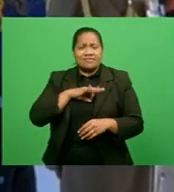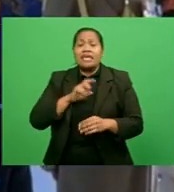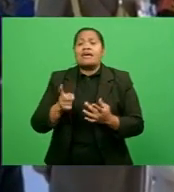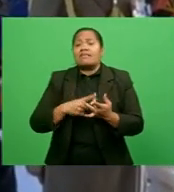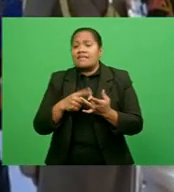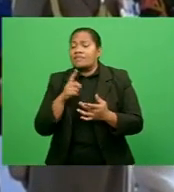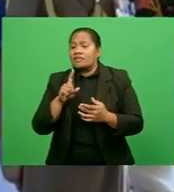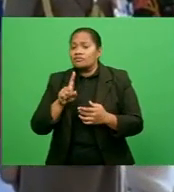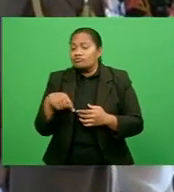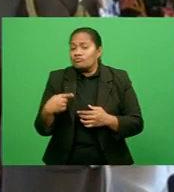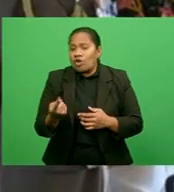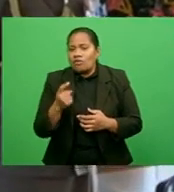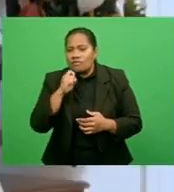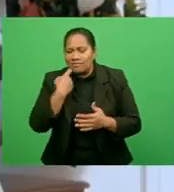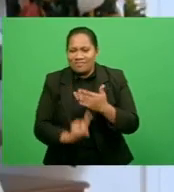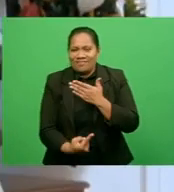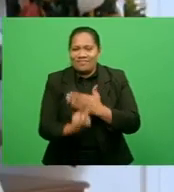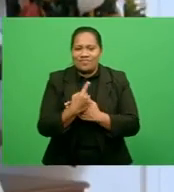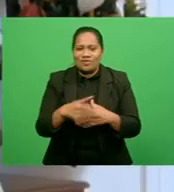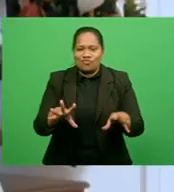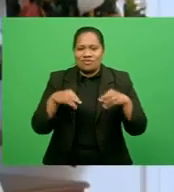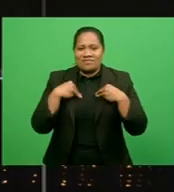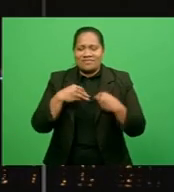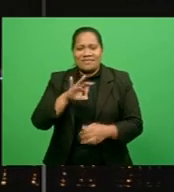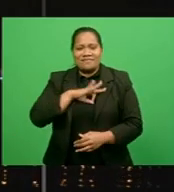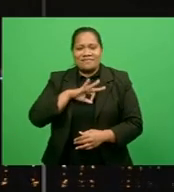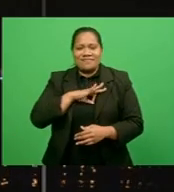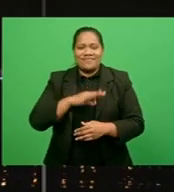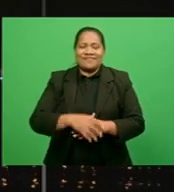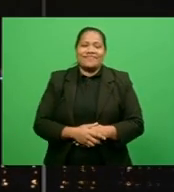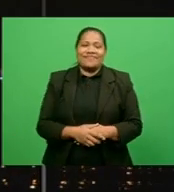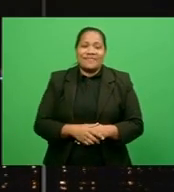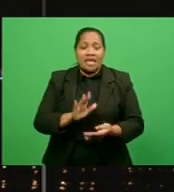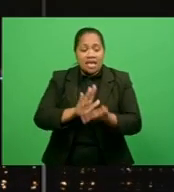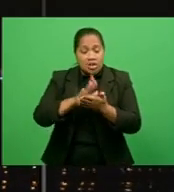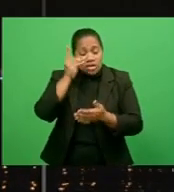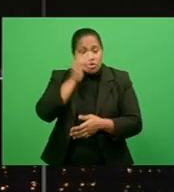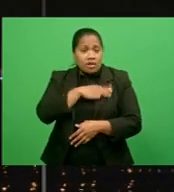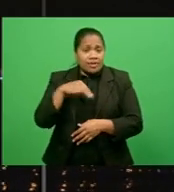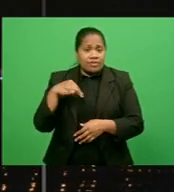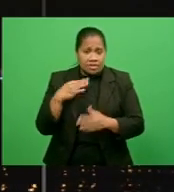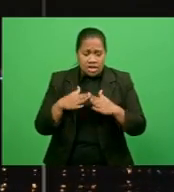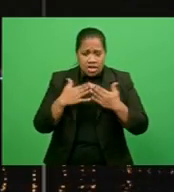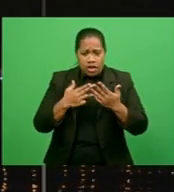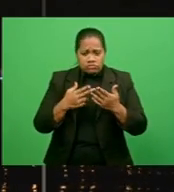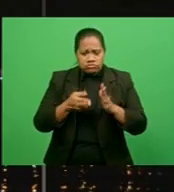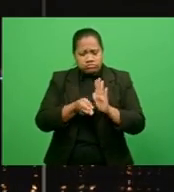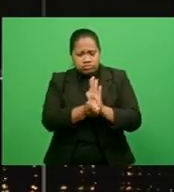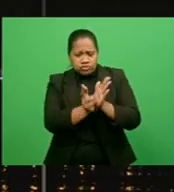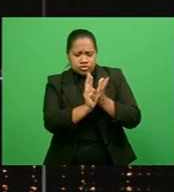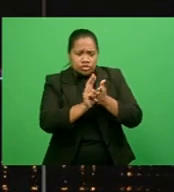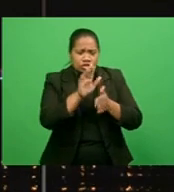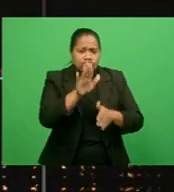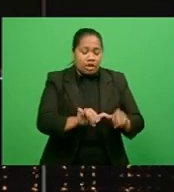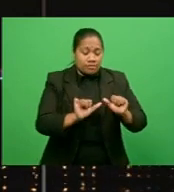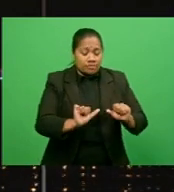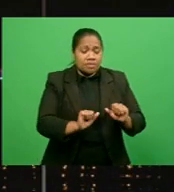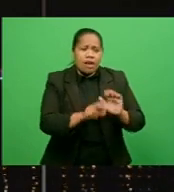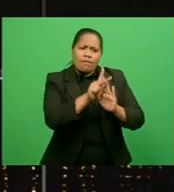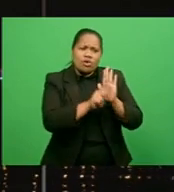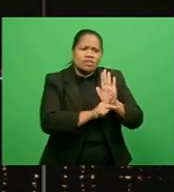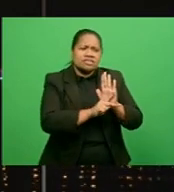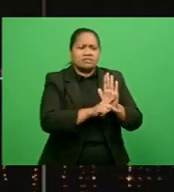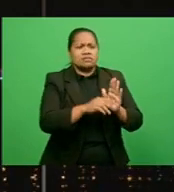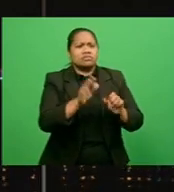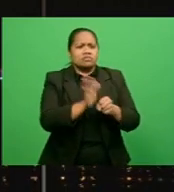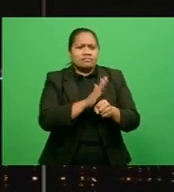tomorrow. Sainiani Mboila, FBC News. The Education Ministry is reviewing its child protection policy to make it more relevant